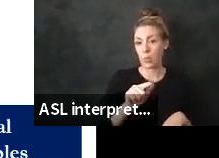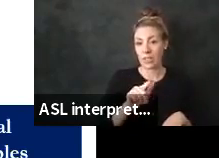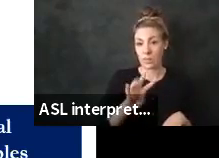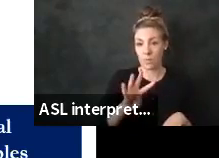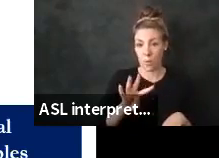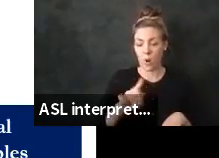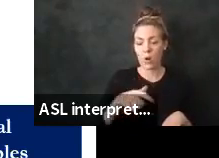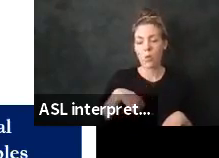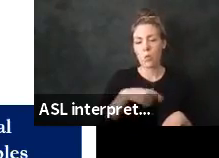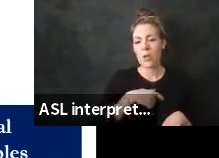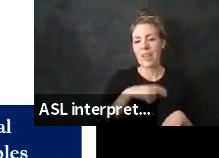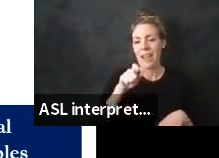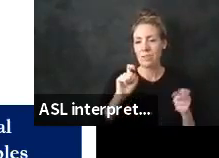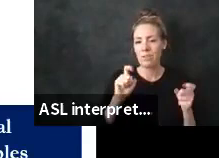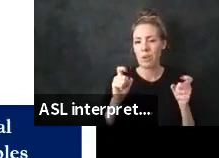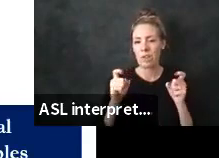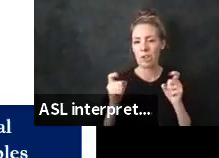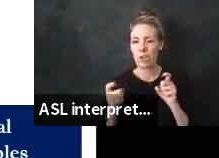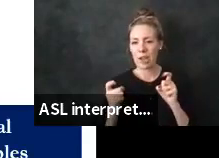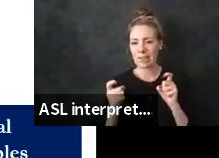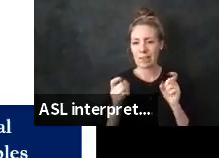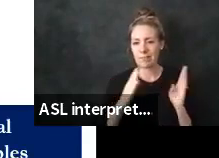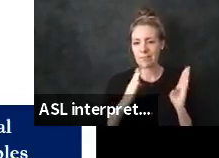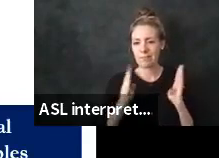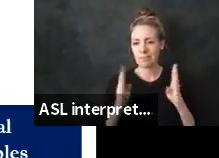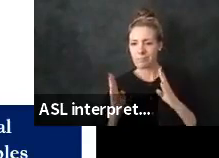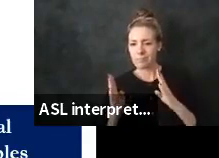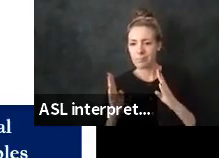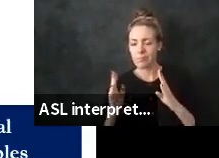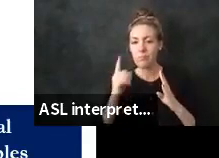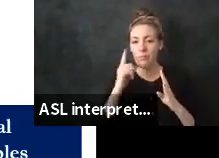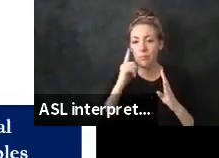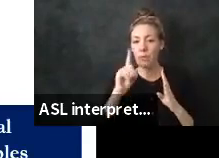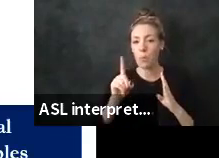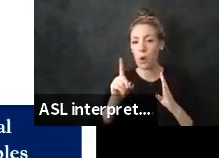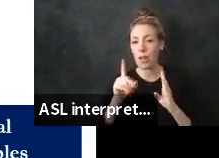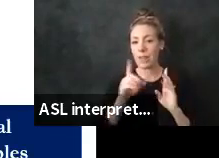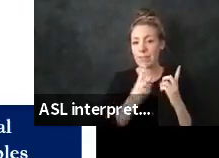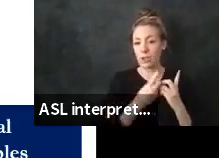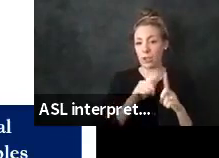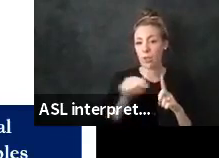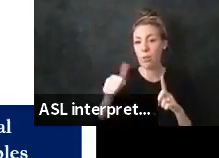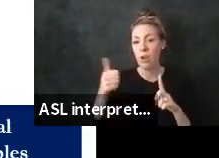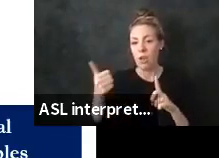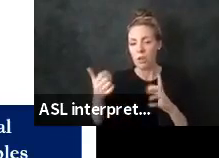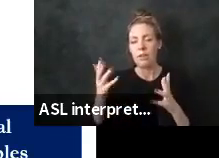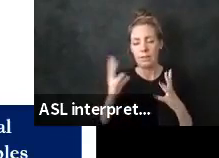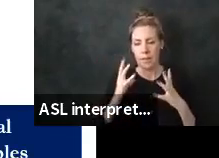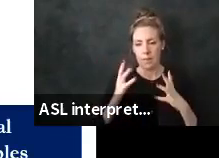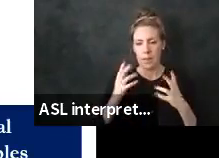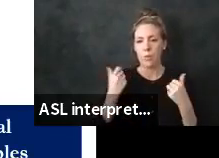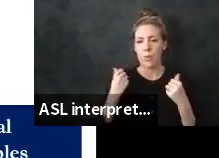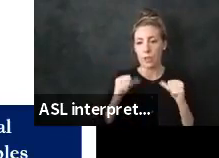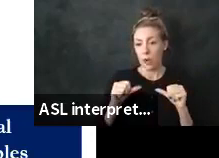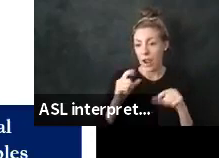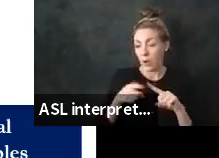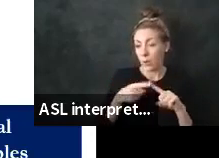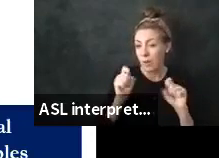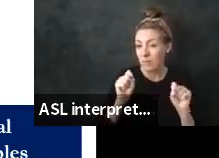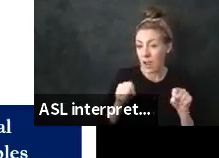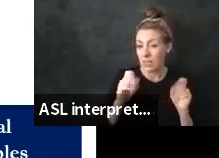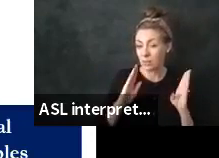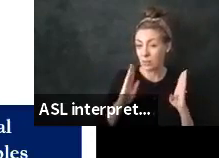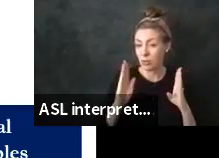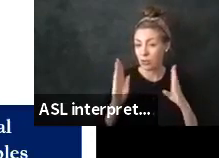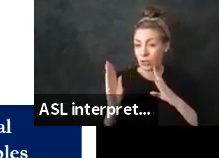to adjust those lines and we have to shift voters from one district to another, we want to try wherever possible to shift them